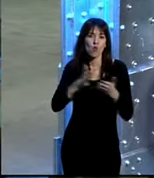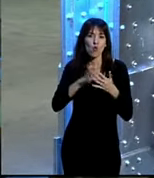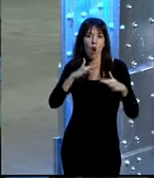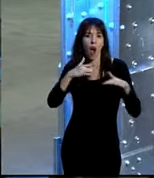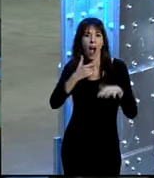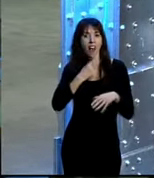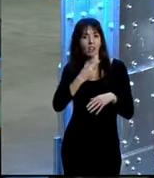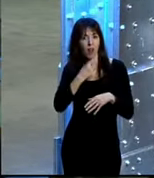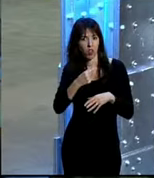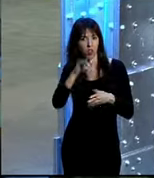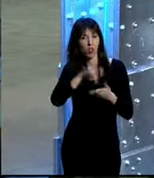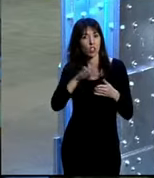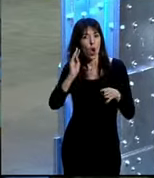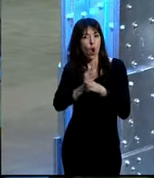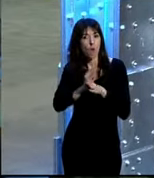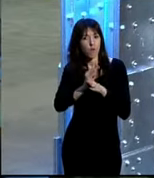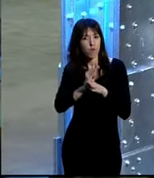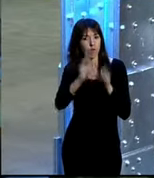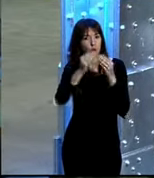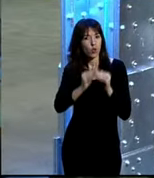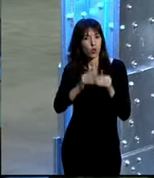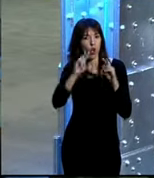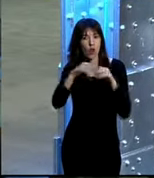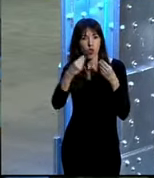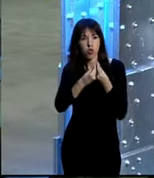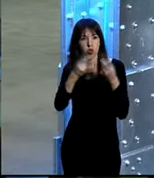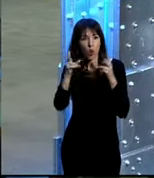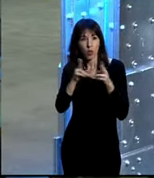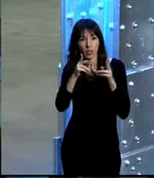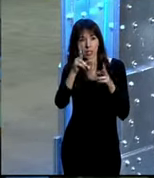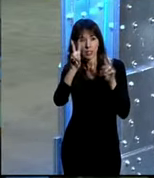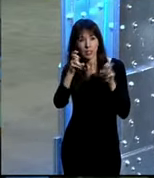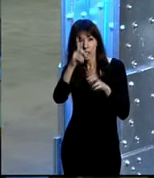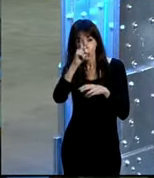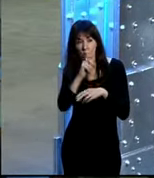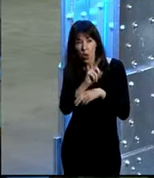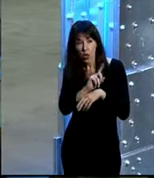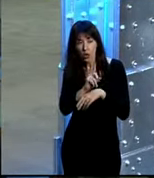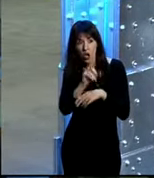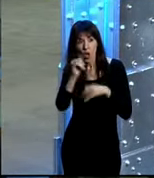is very experienced in animation, and he's the author of a documentary